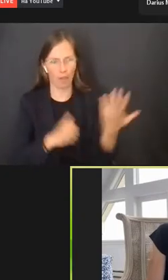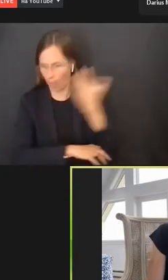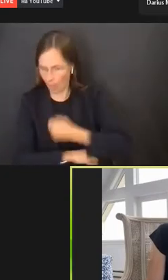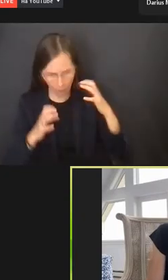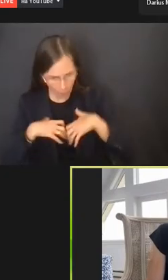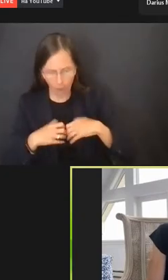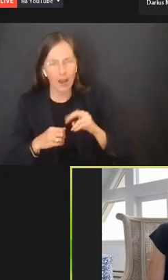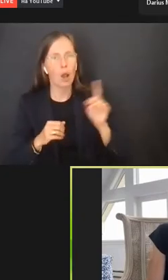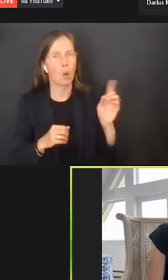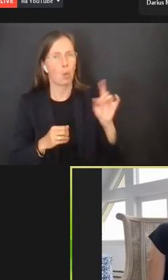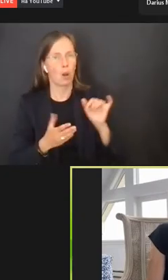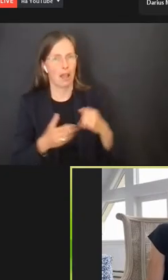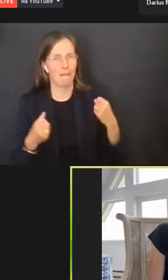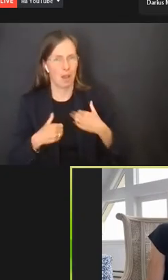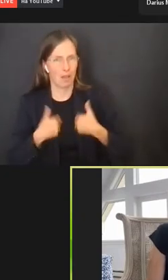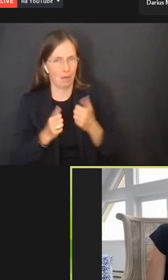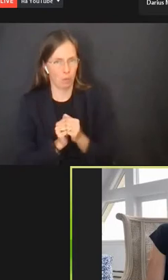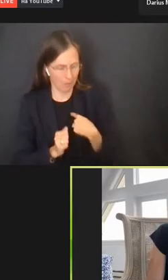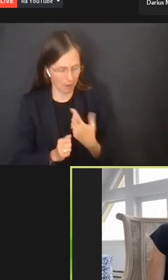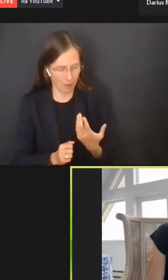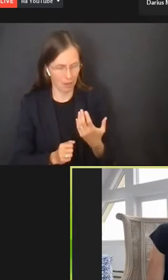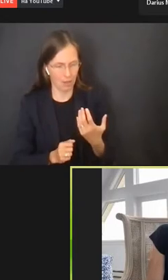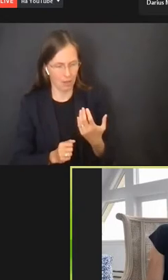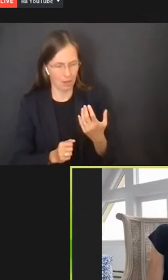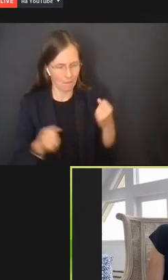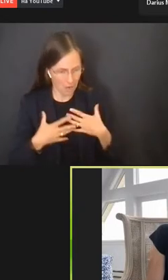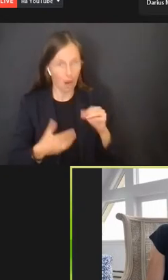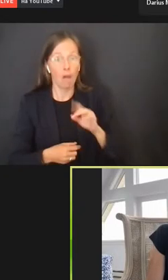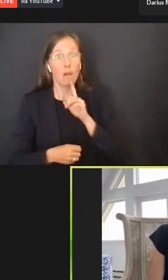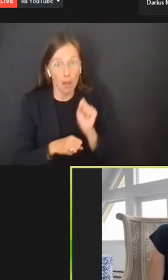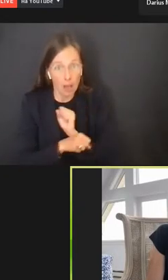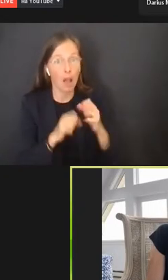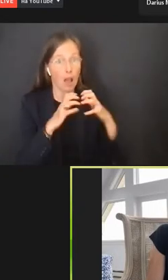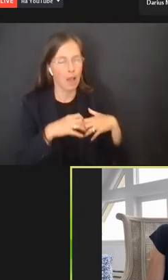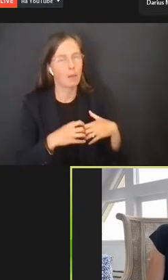fear of it being, of it really collapsing. It's interesting. That makes sense.